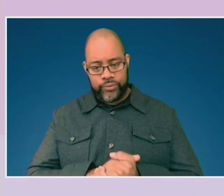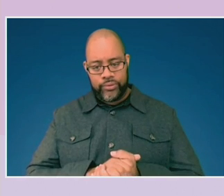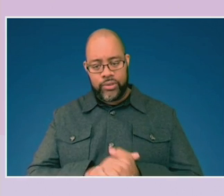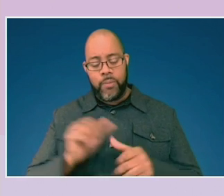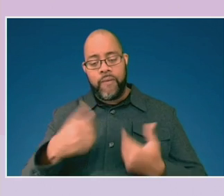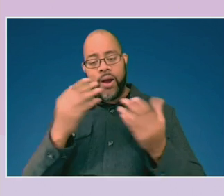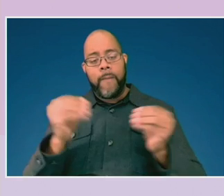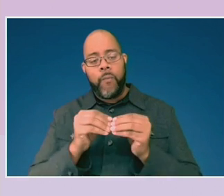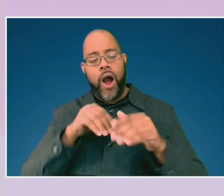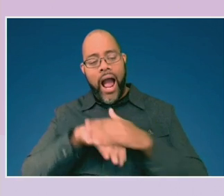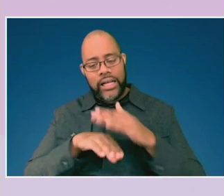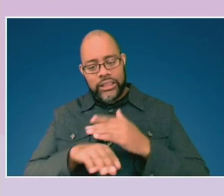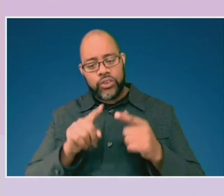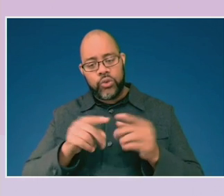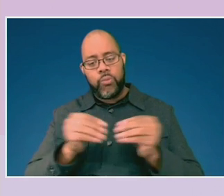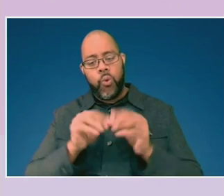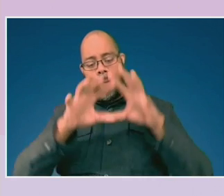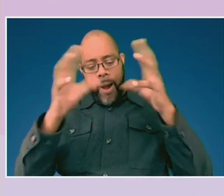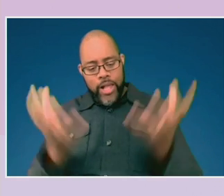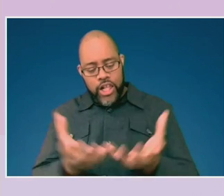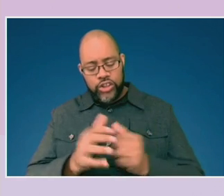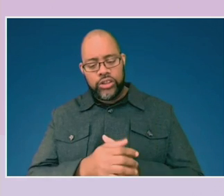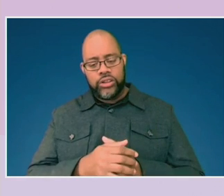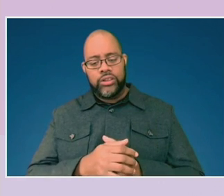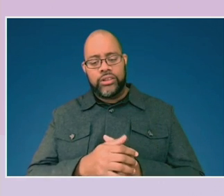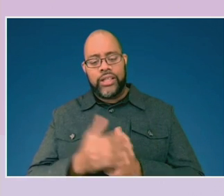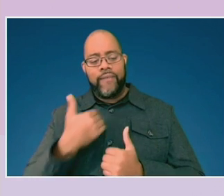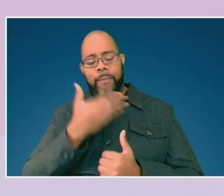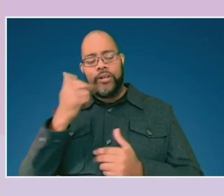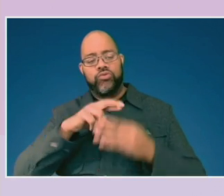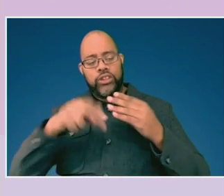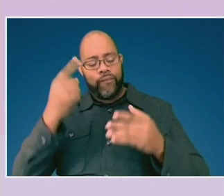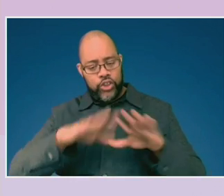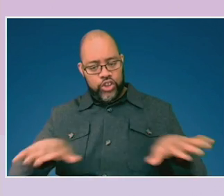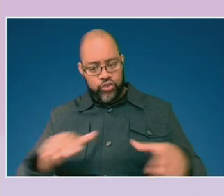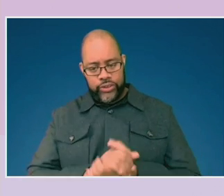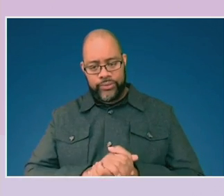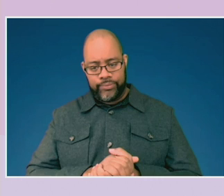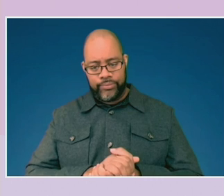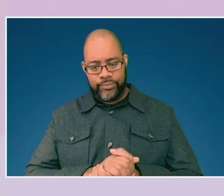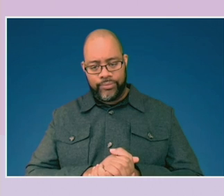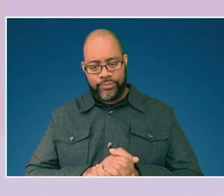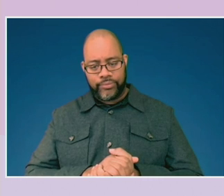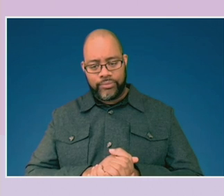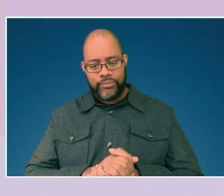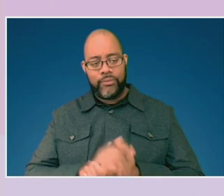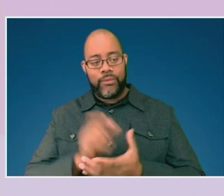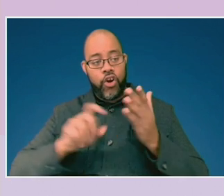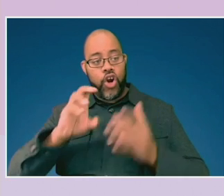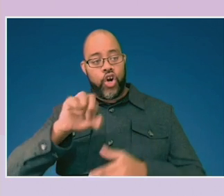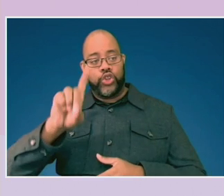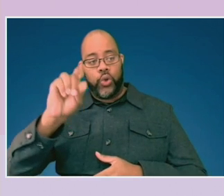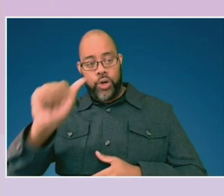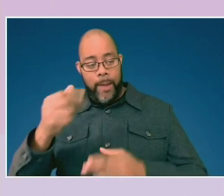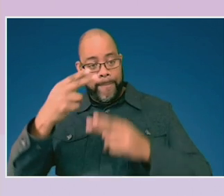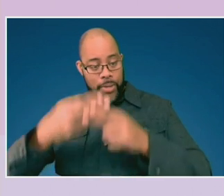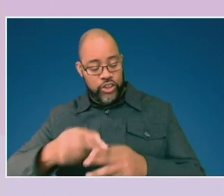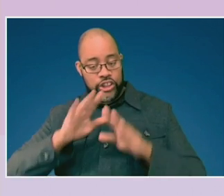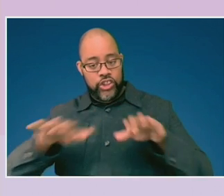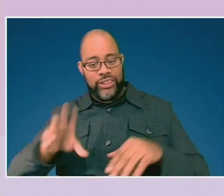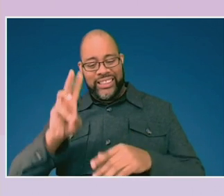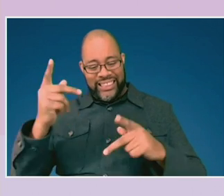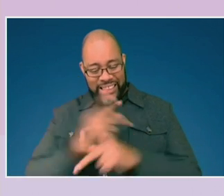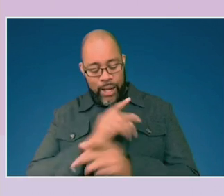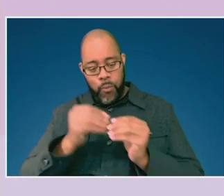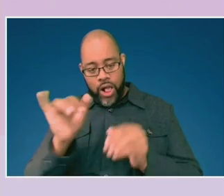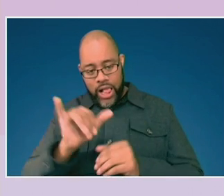more access to more populations will mean better outcomes for our children. Like Secretary Cardona mentioned, children are 6 times more